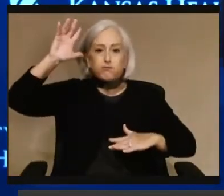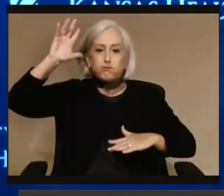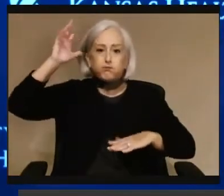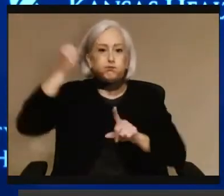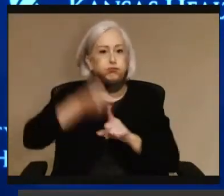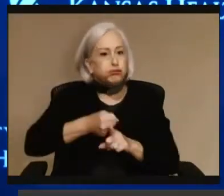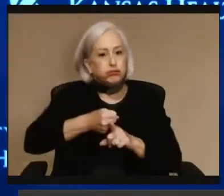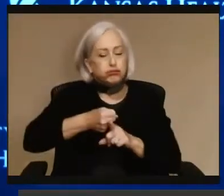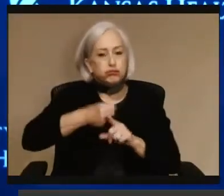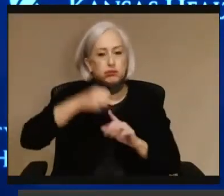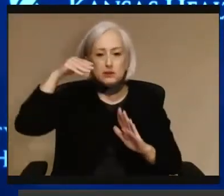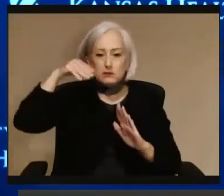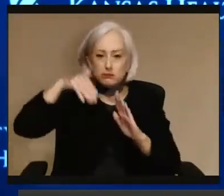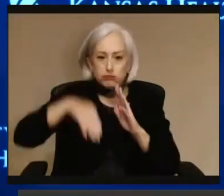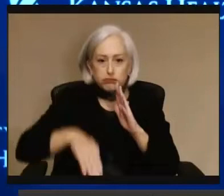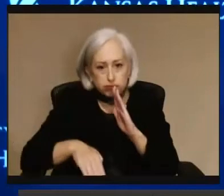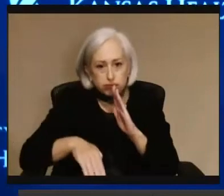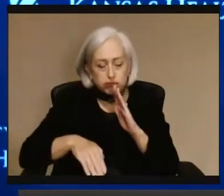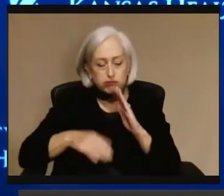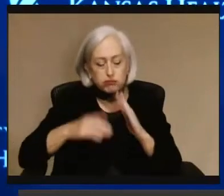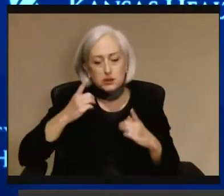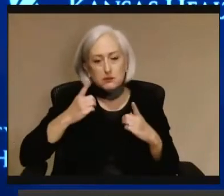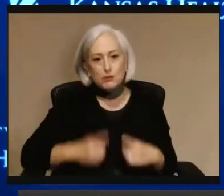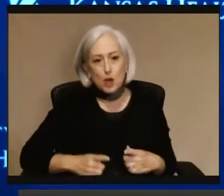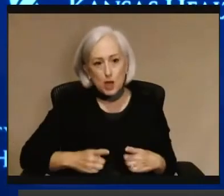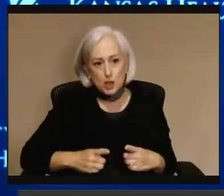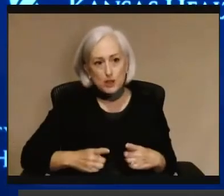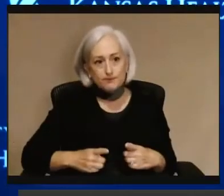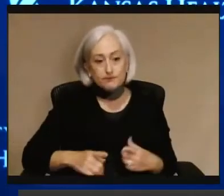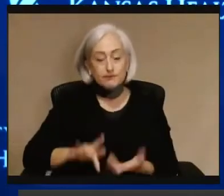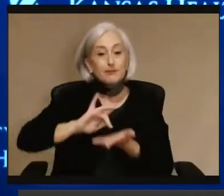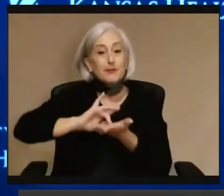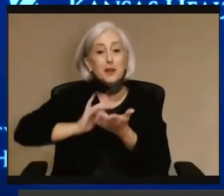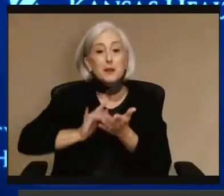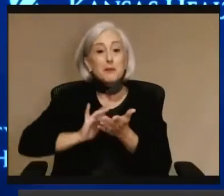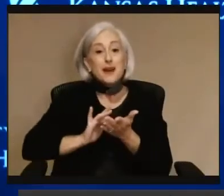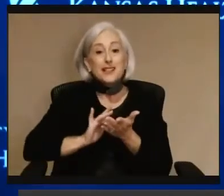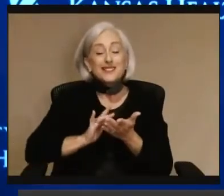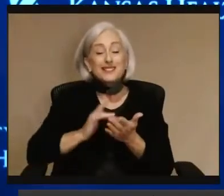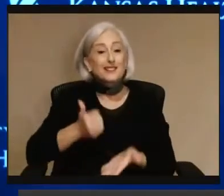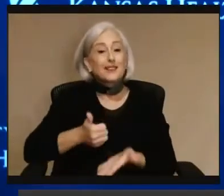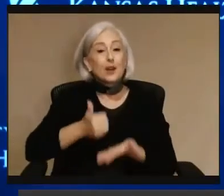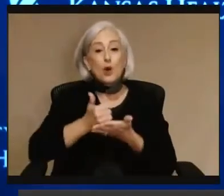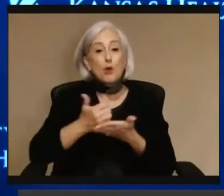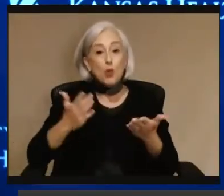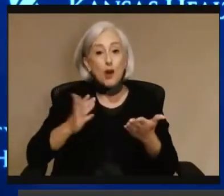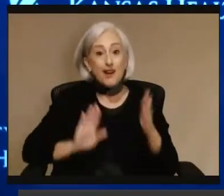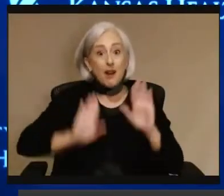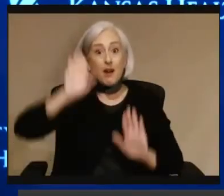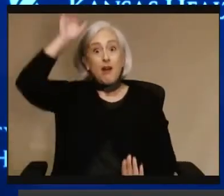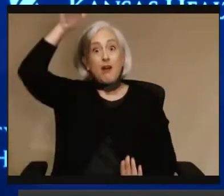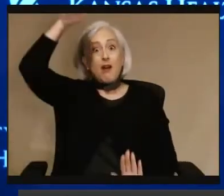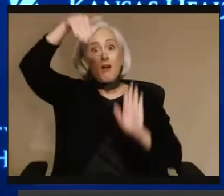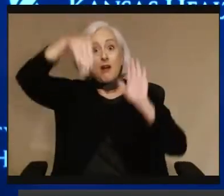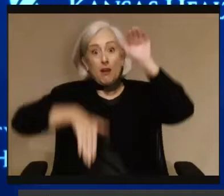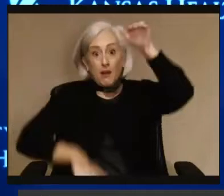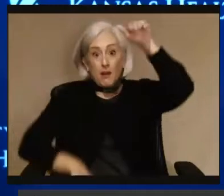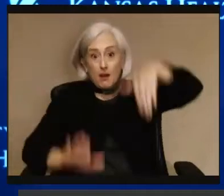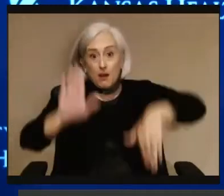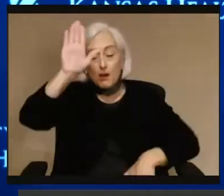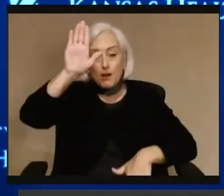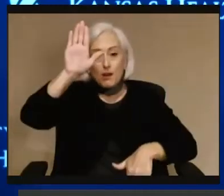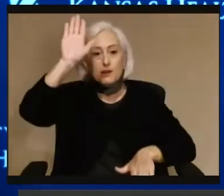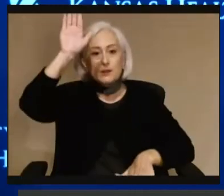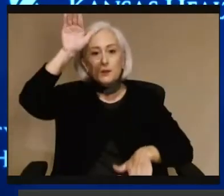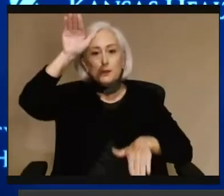medication looks to basically take those waves and kind of smash them down into a mid-range, so where you never really feel as high and you never also